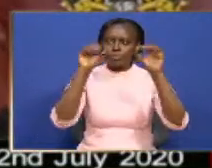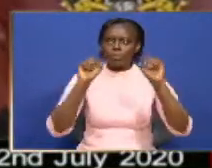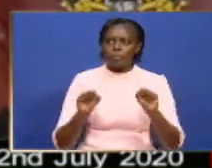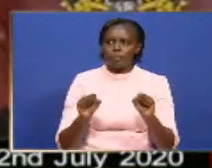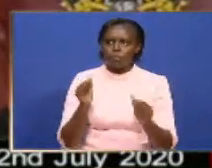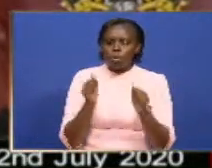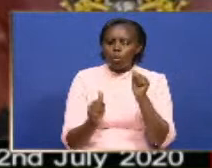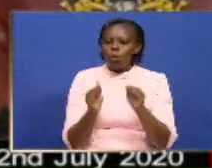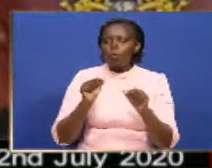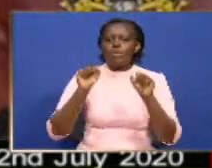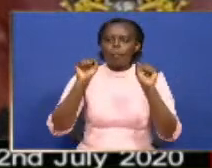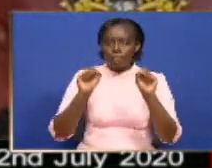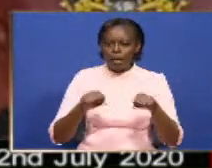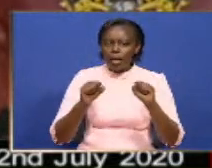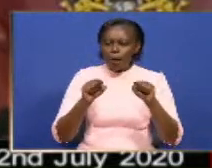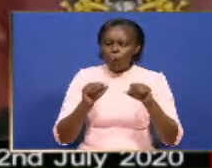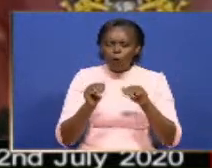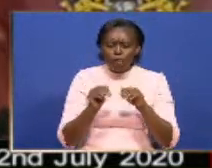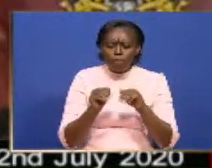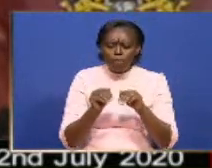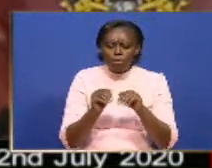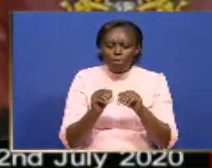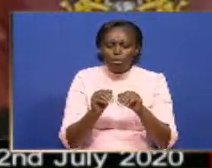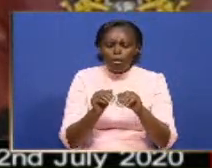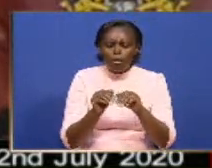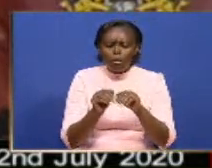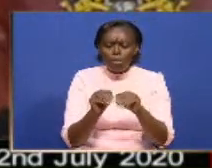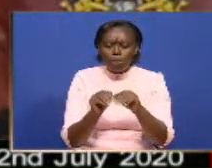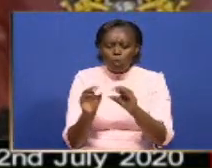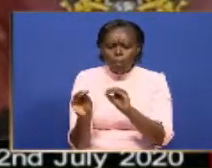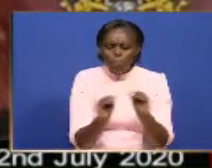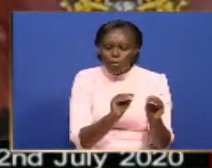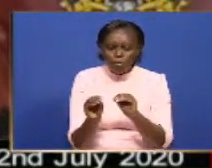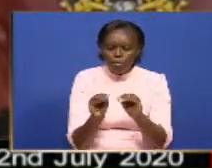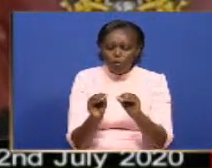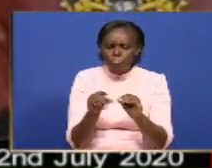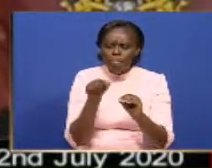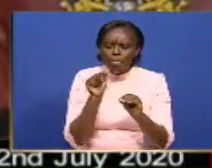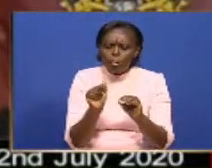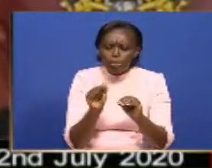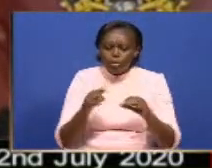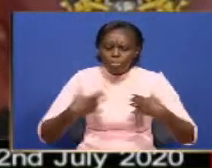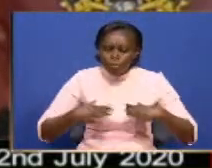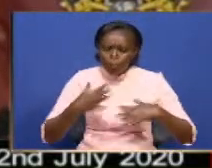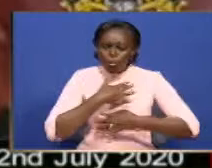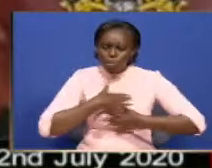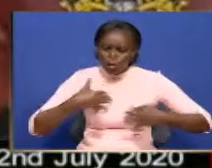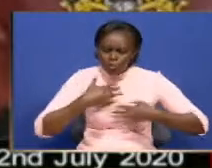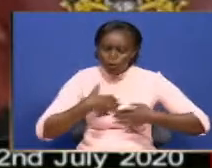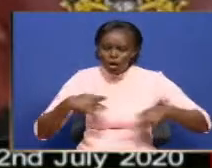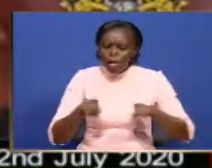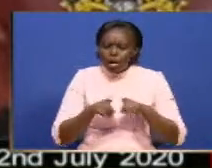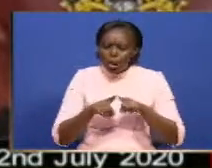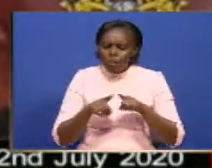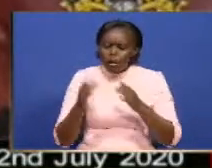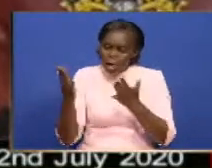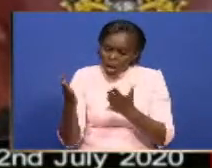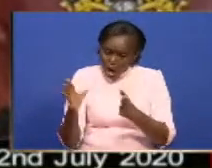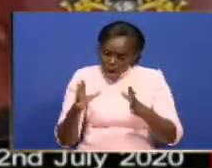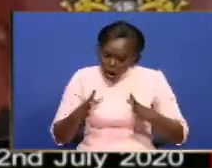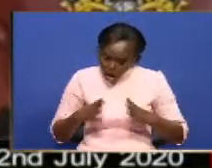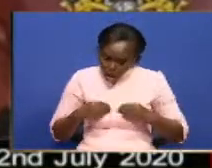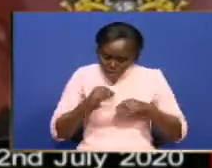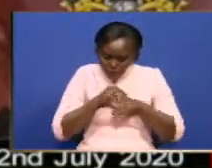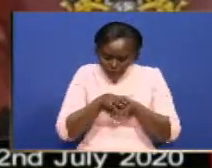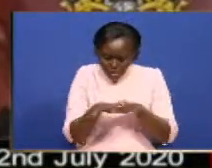that will be able to track down the movements of these refugees, even as we allow